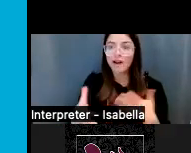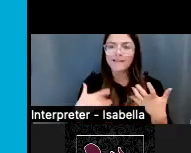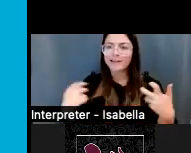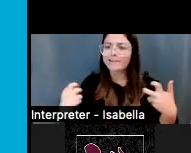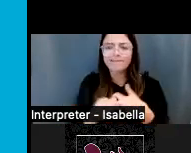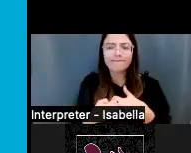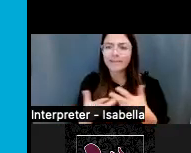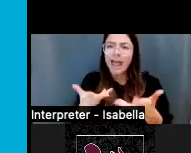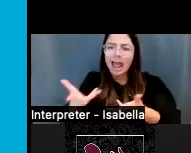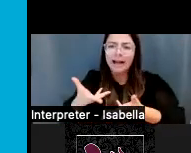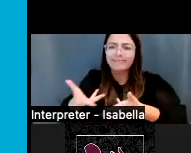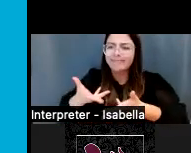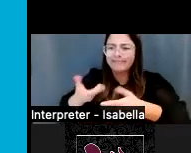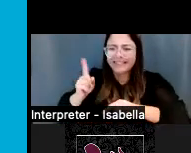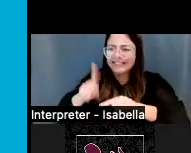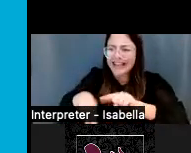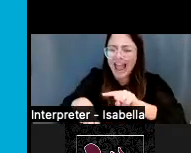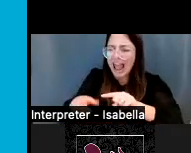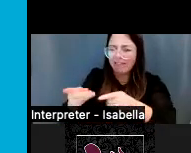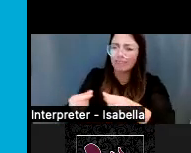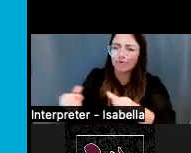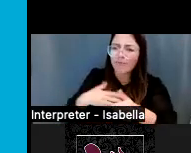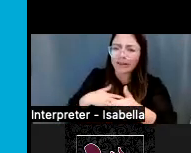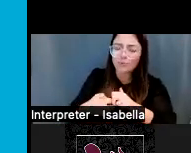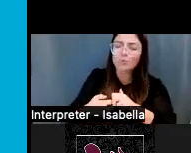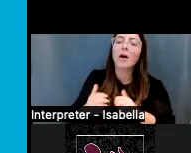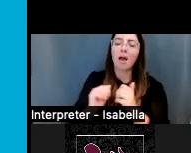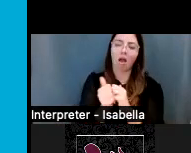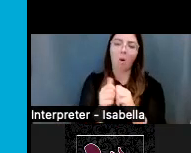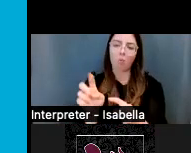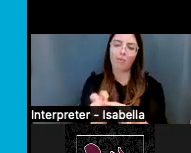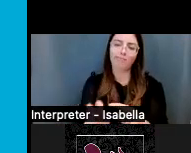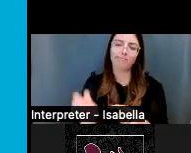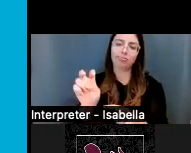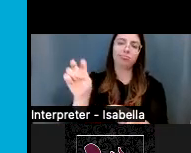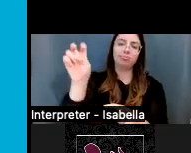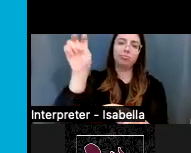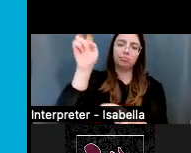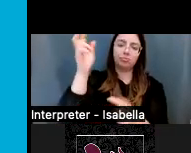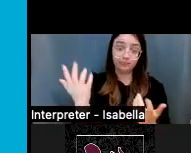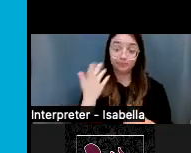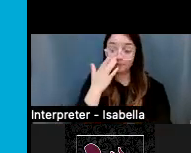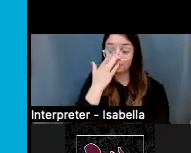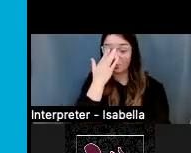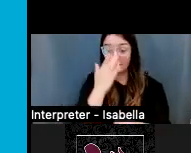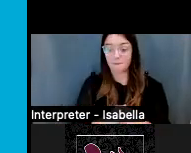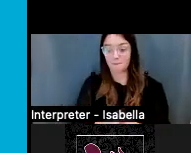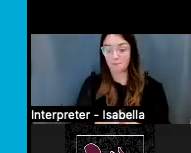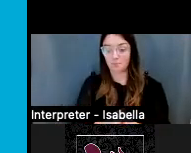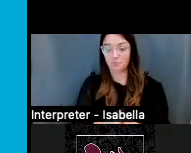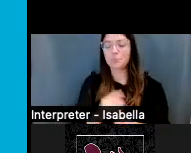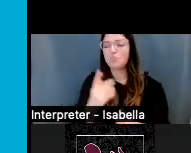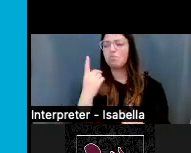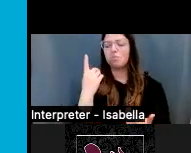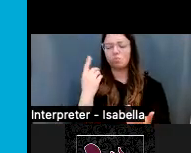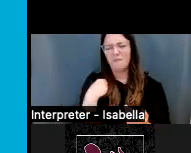step after just talking with your counselor about some issues you're experiencing? And so, you have a few different options, and also, when it might be